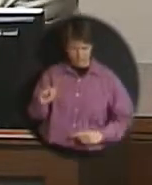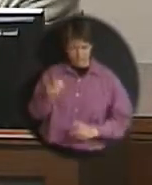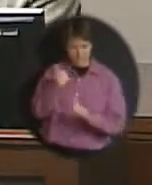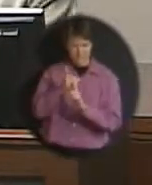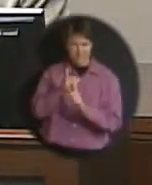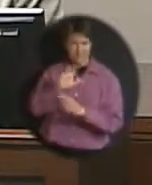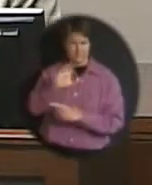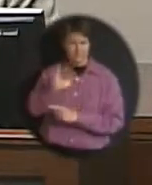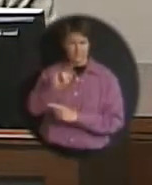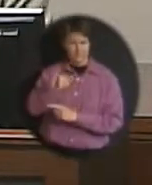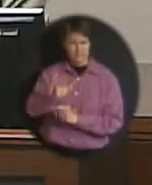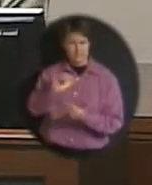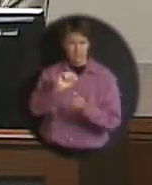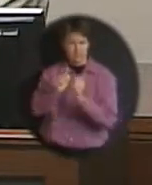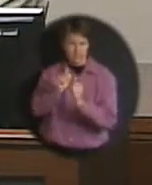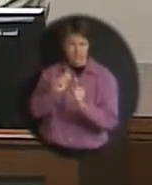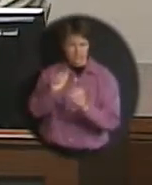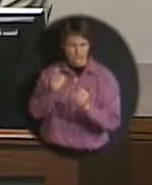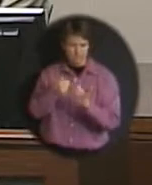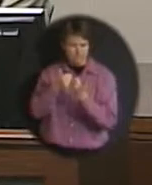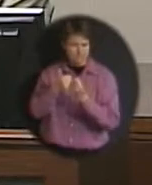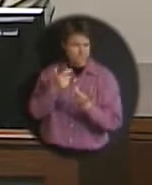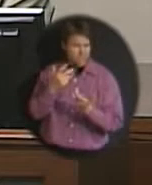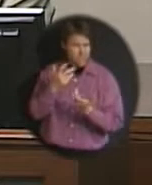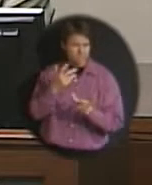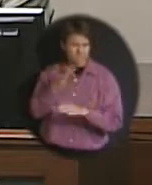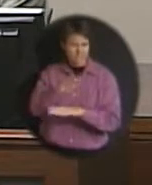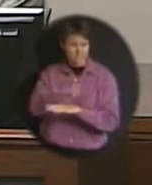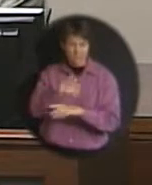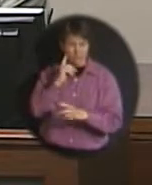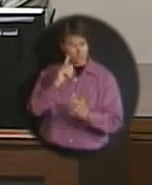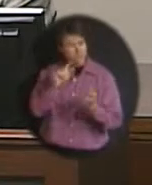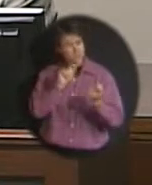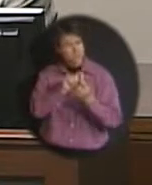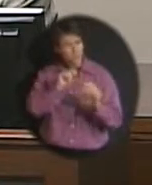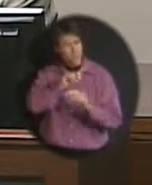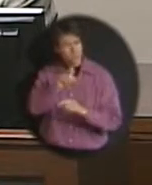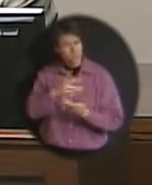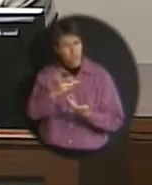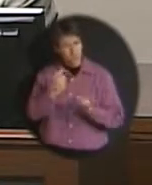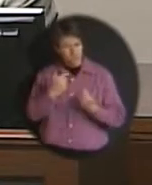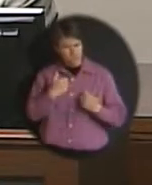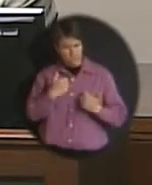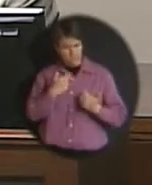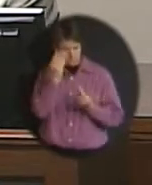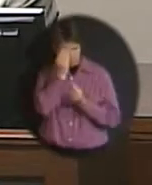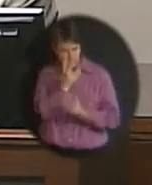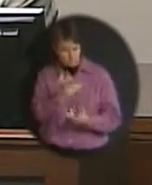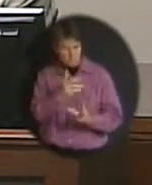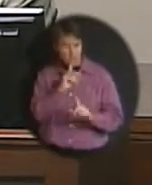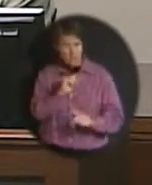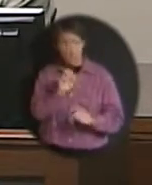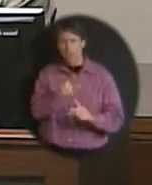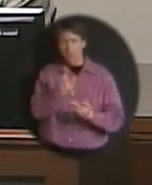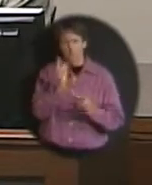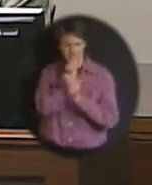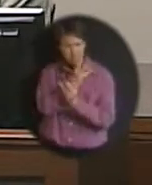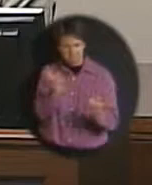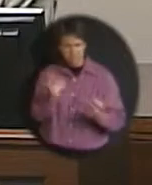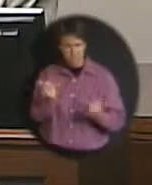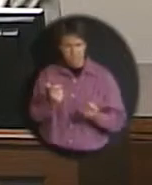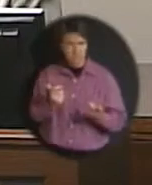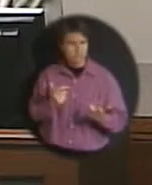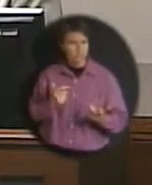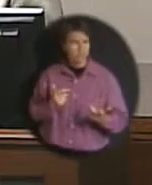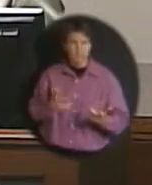Track meet this evening. So are there specific questions that you'd like to cover, or you want just general information? I will